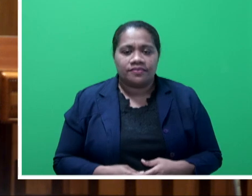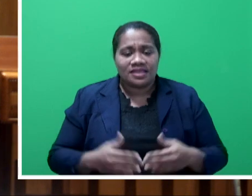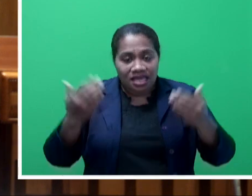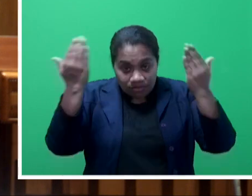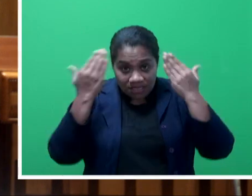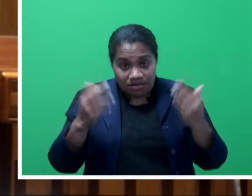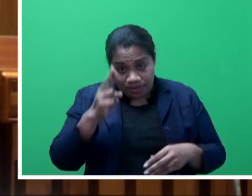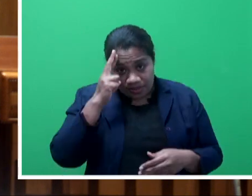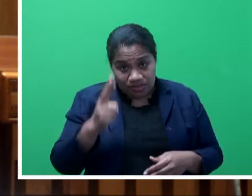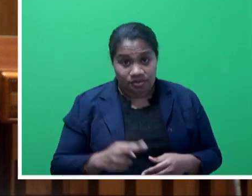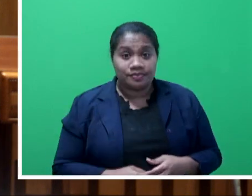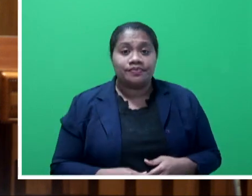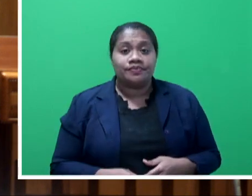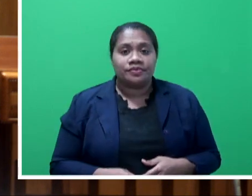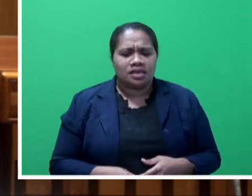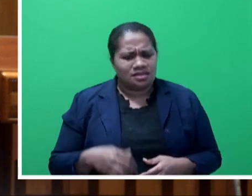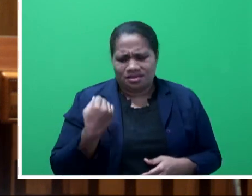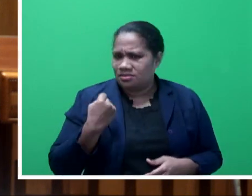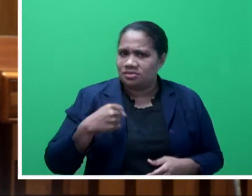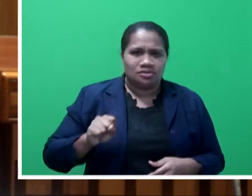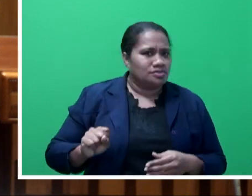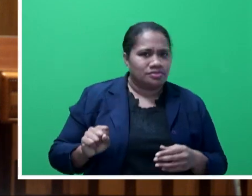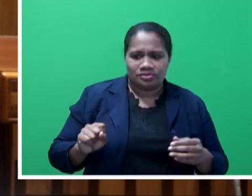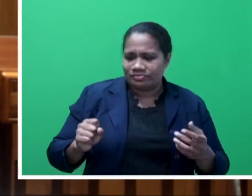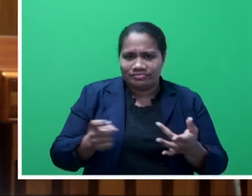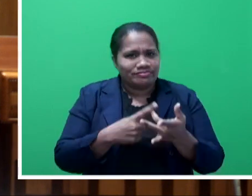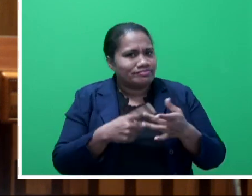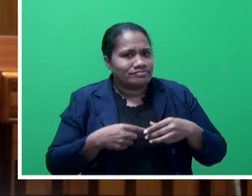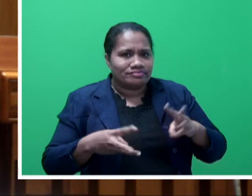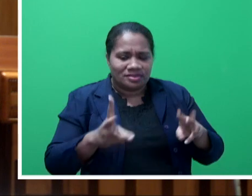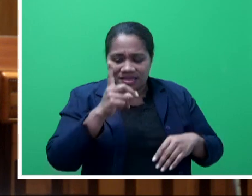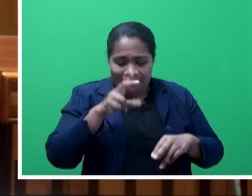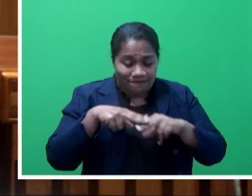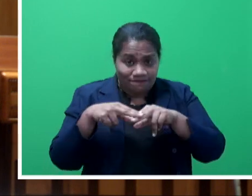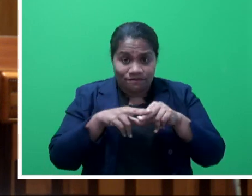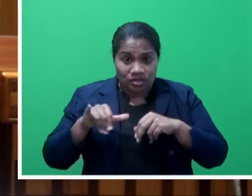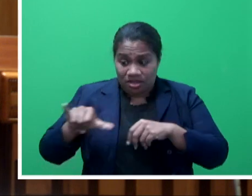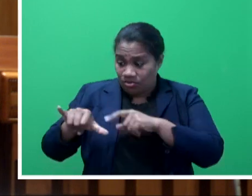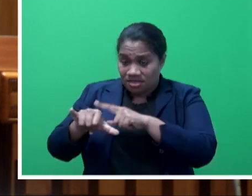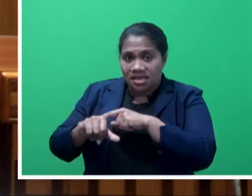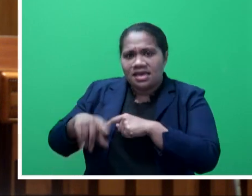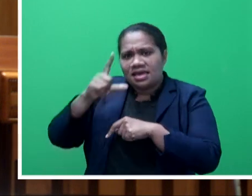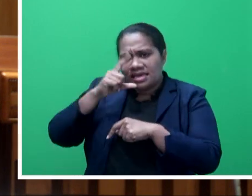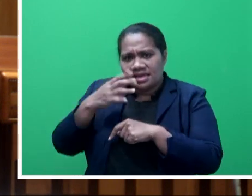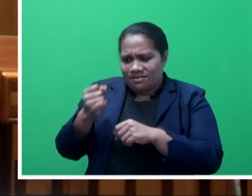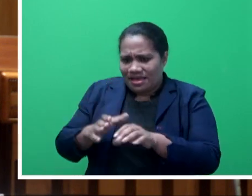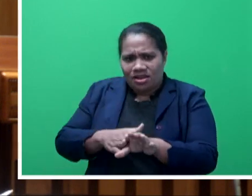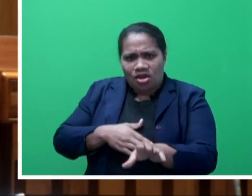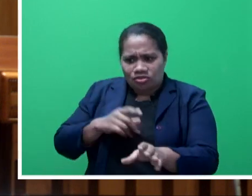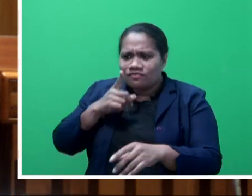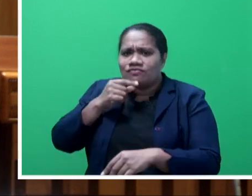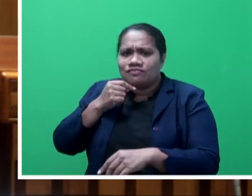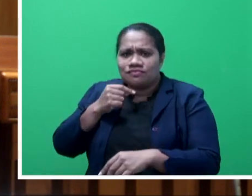secondly, there's no way Fiji Airways could obtain the long-term loans at the low interest rate achieved. It varies from 3